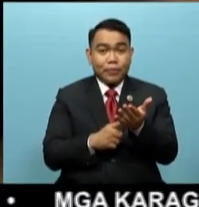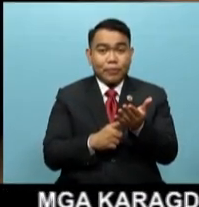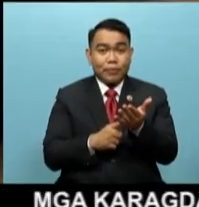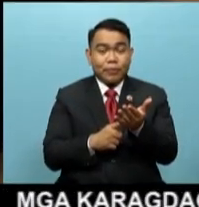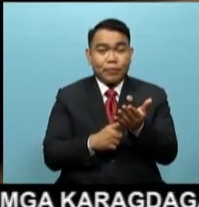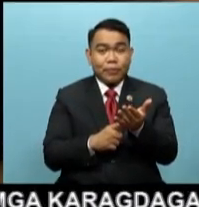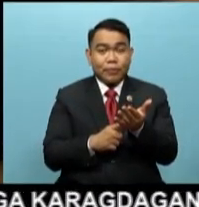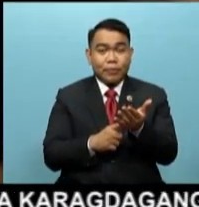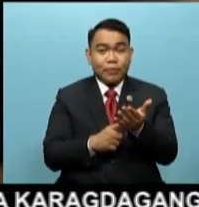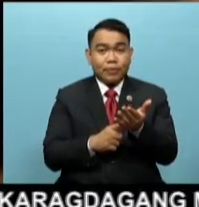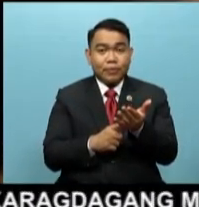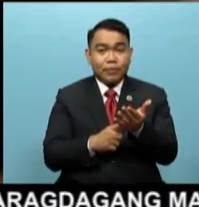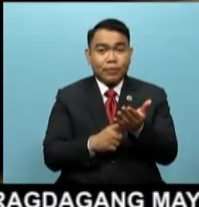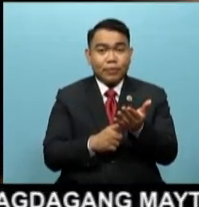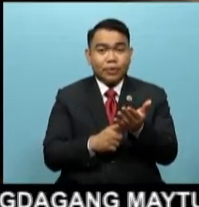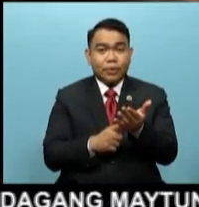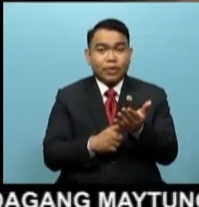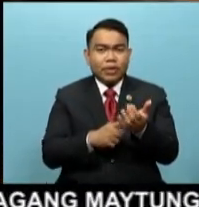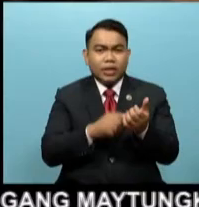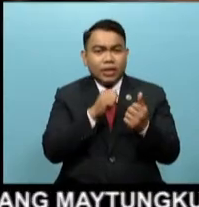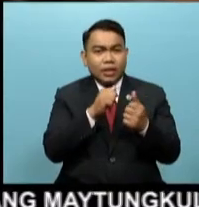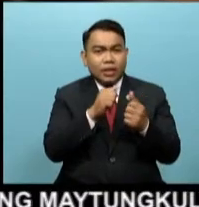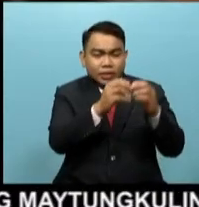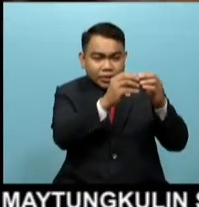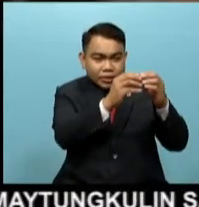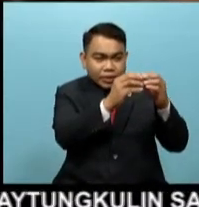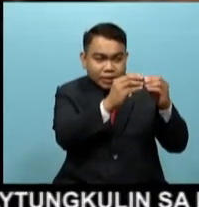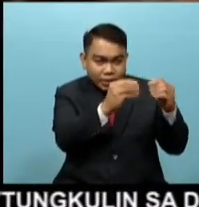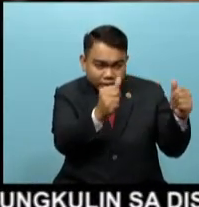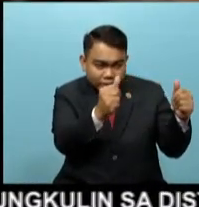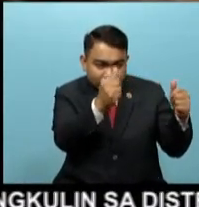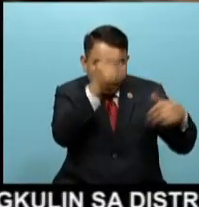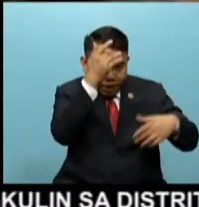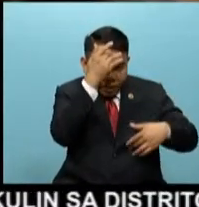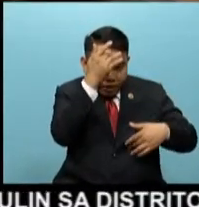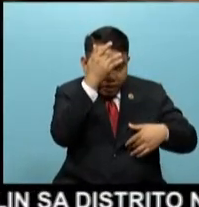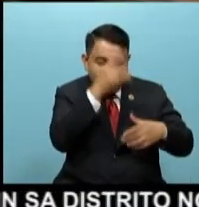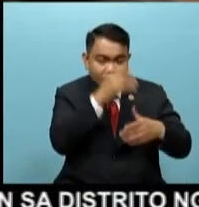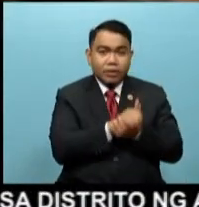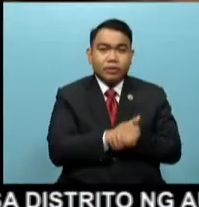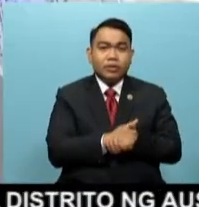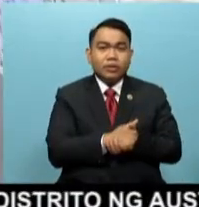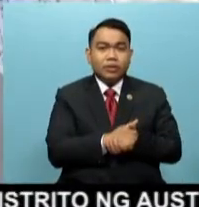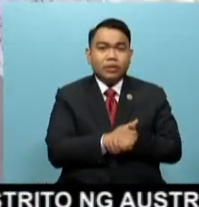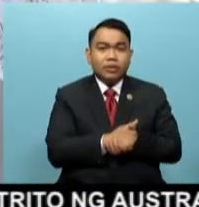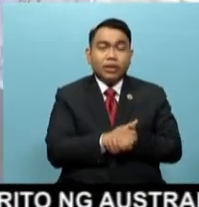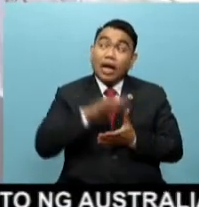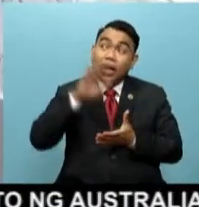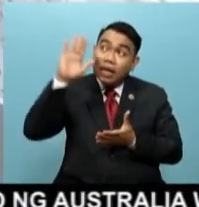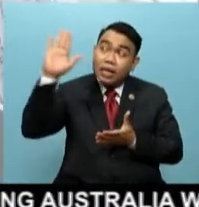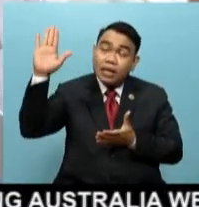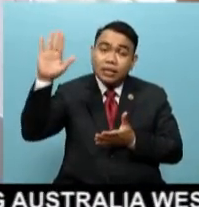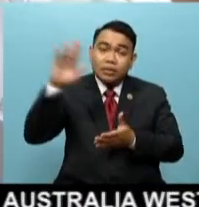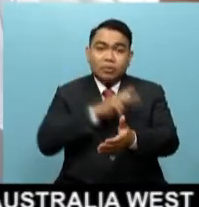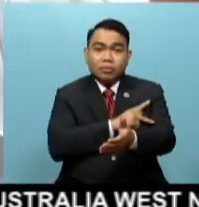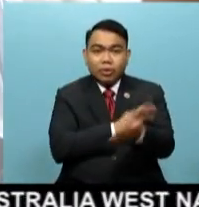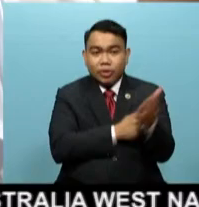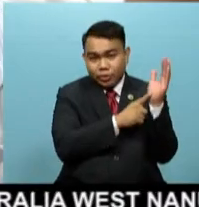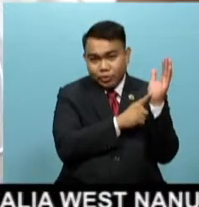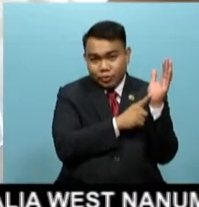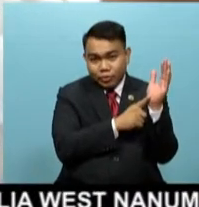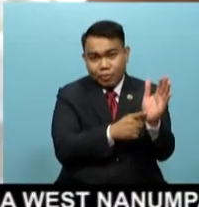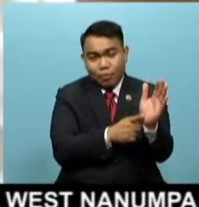he doesn't heal everybody who is sick so that his power may manifest in